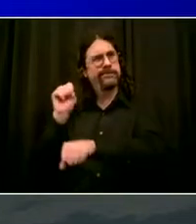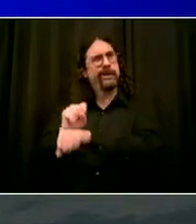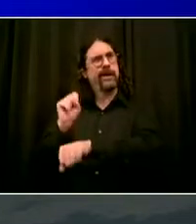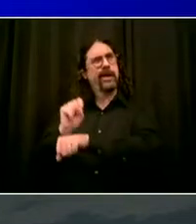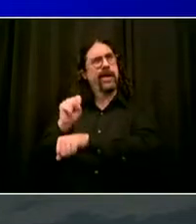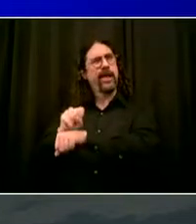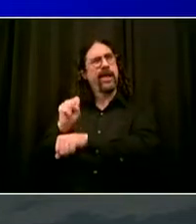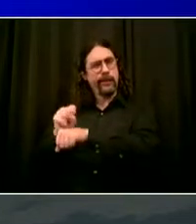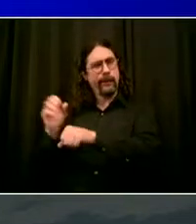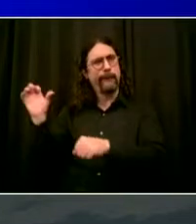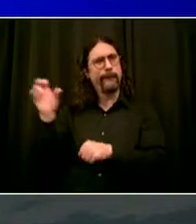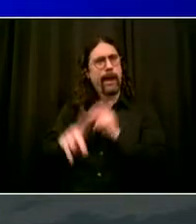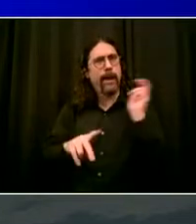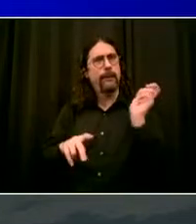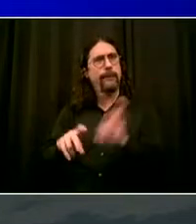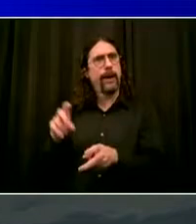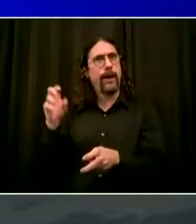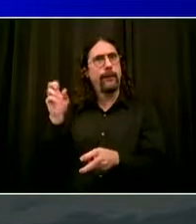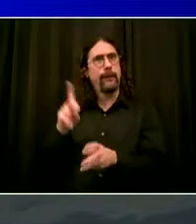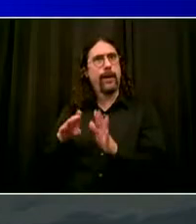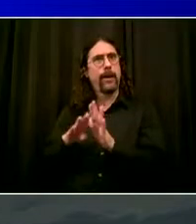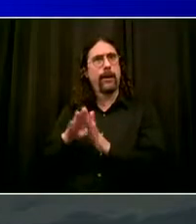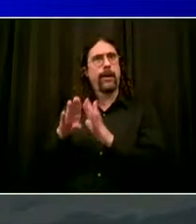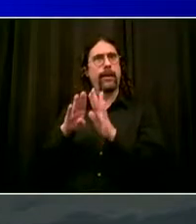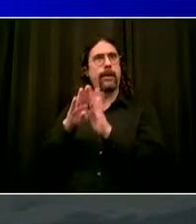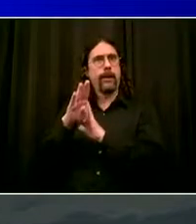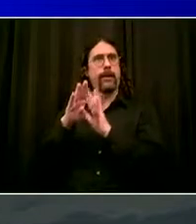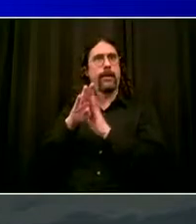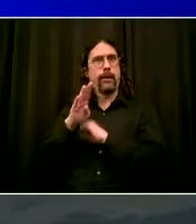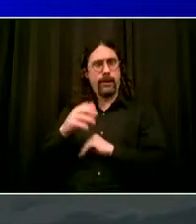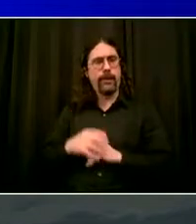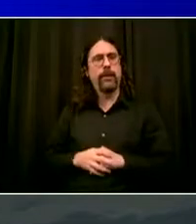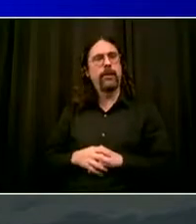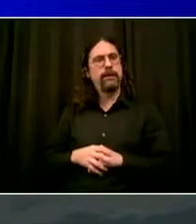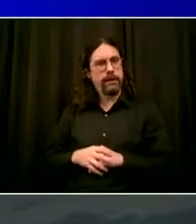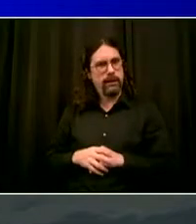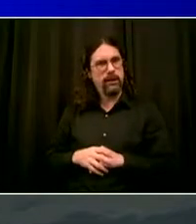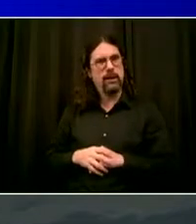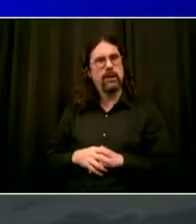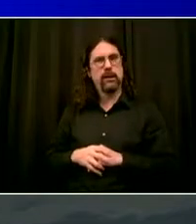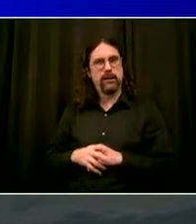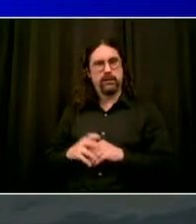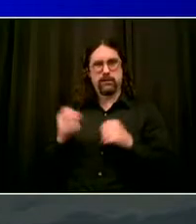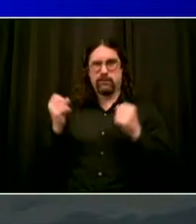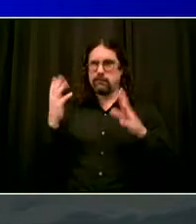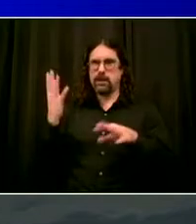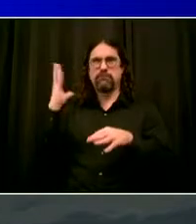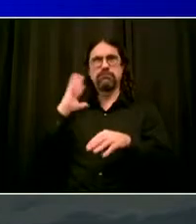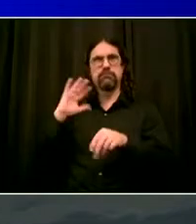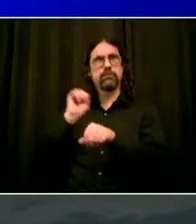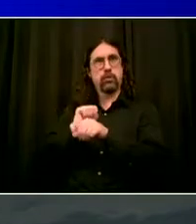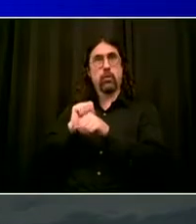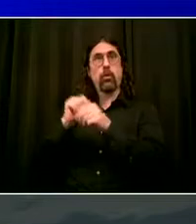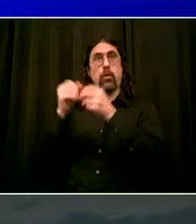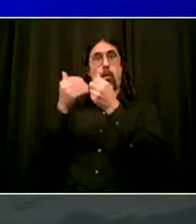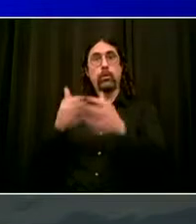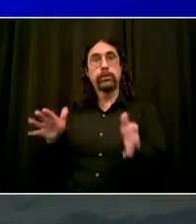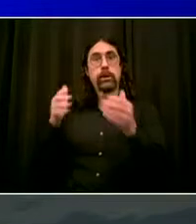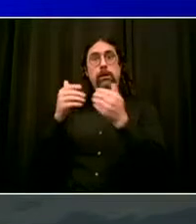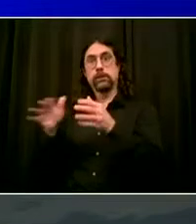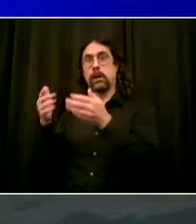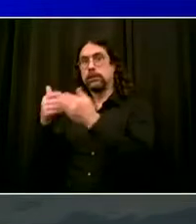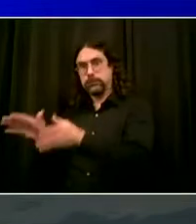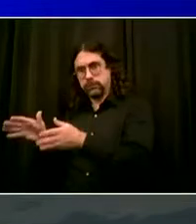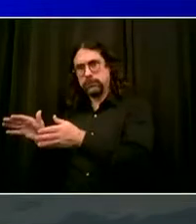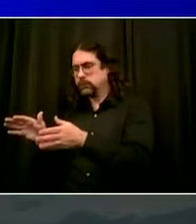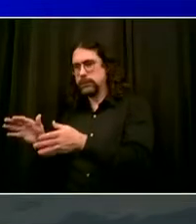amazing beginning we lost 900,000 jobs but 300,000 are back already we got a long way to go but